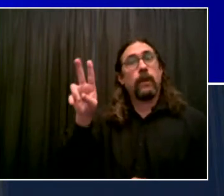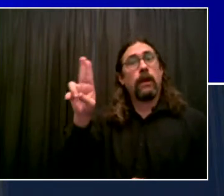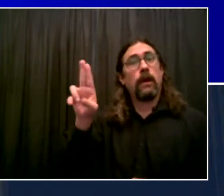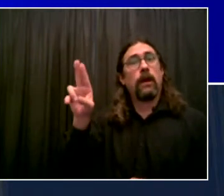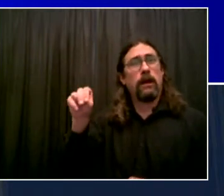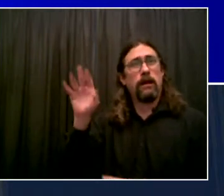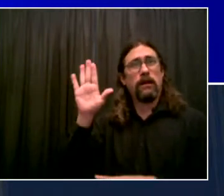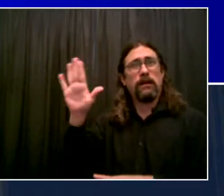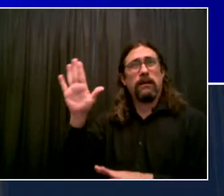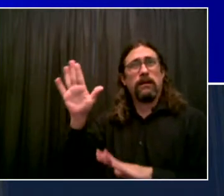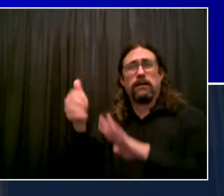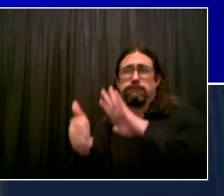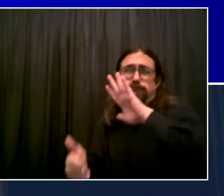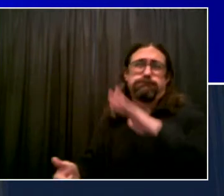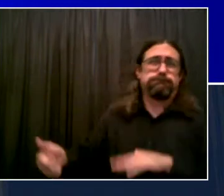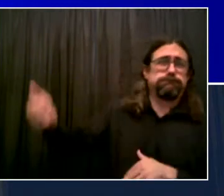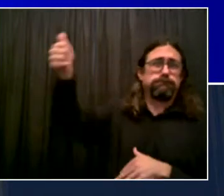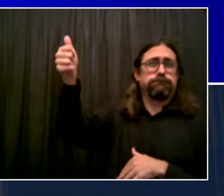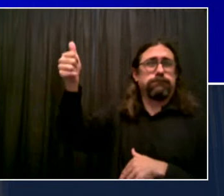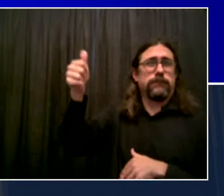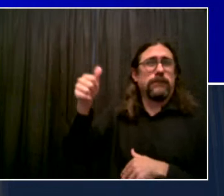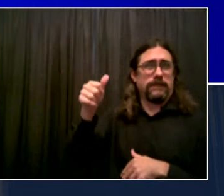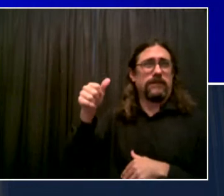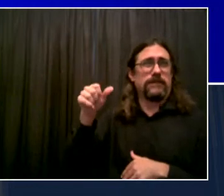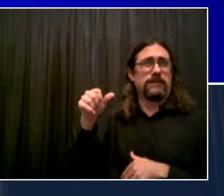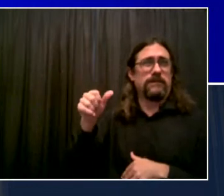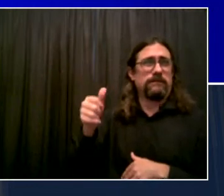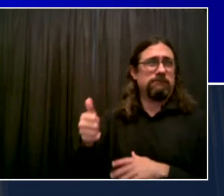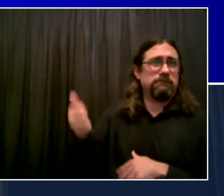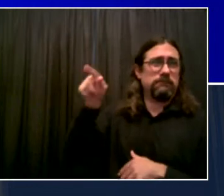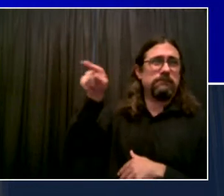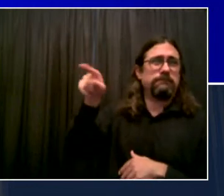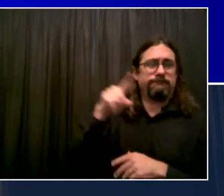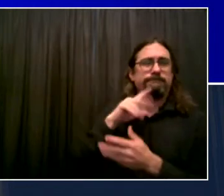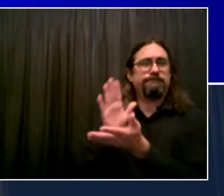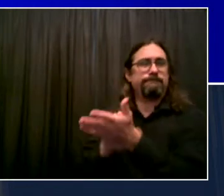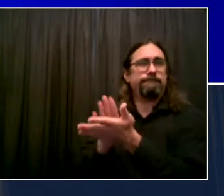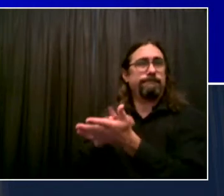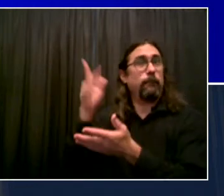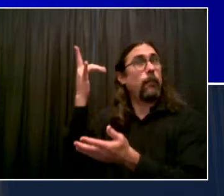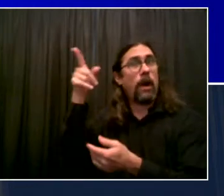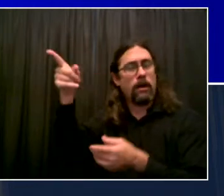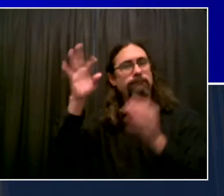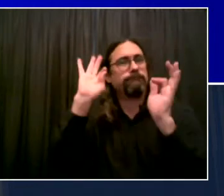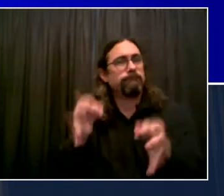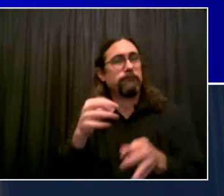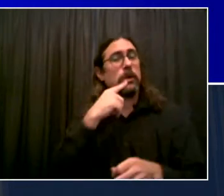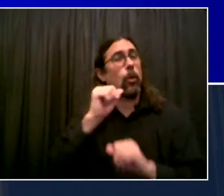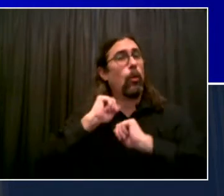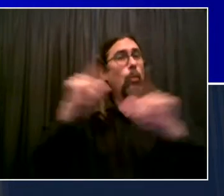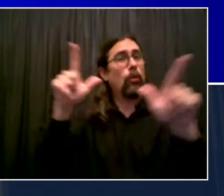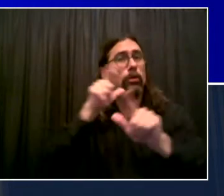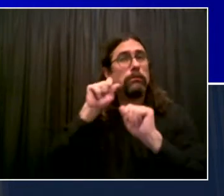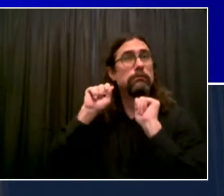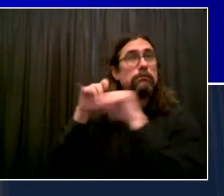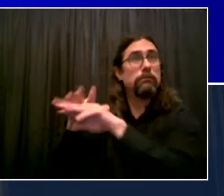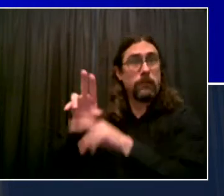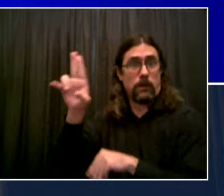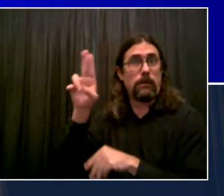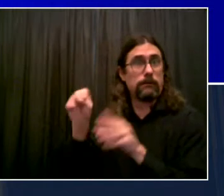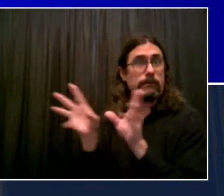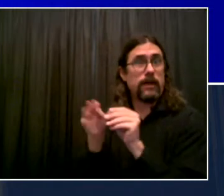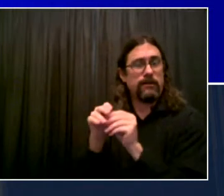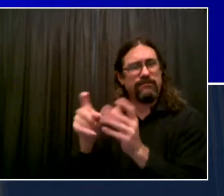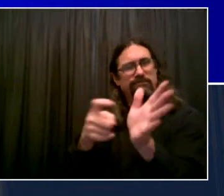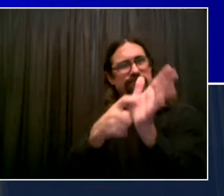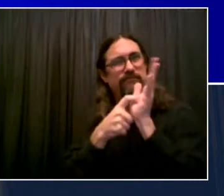be vaccinated, putting strong protocols in place. We need to send a message to all the world leaders,